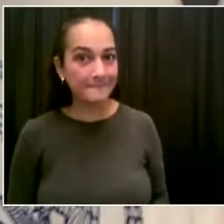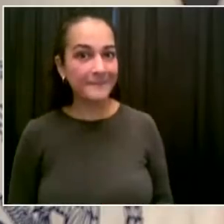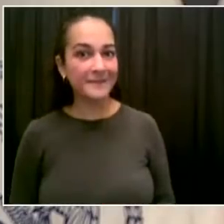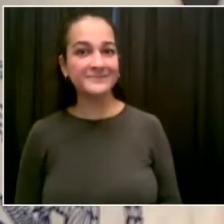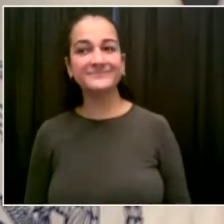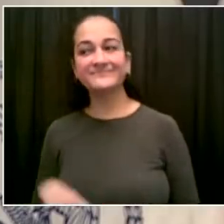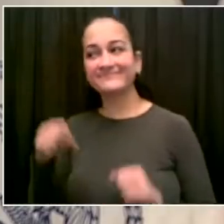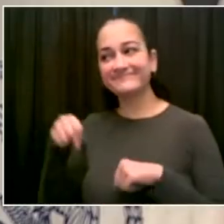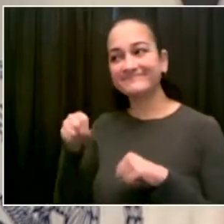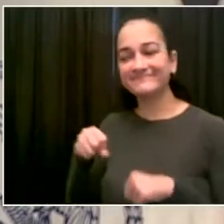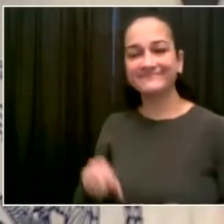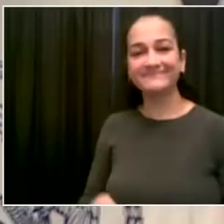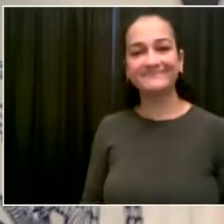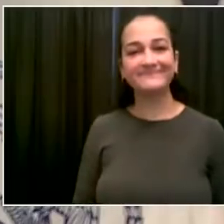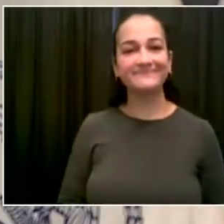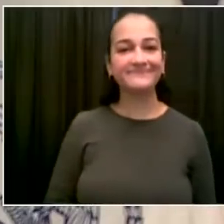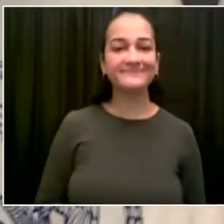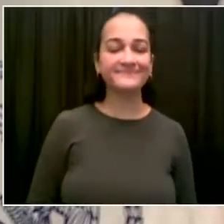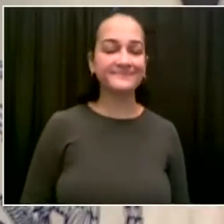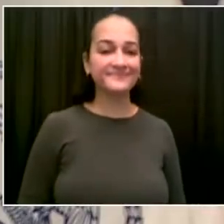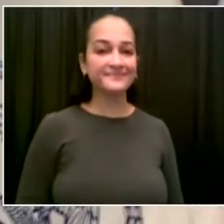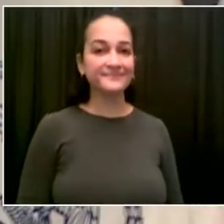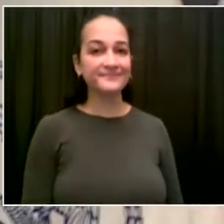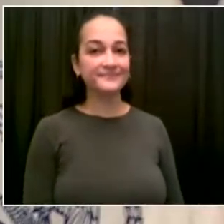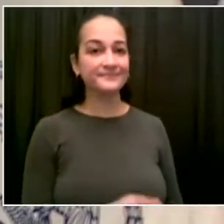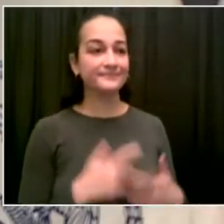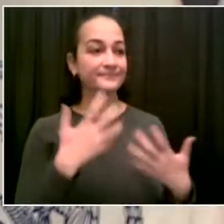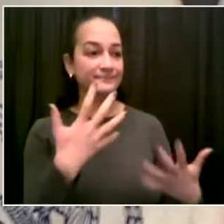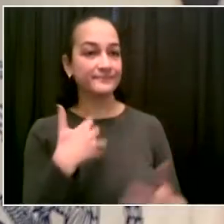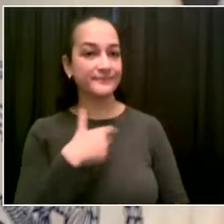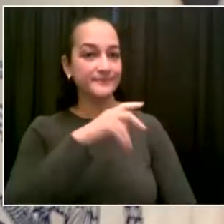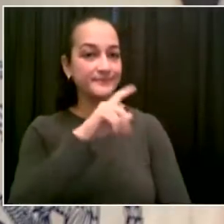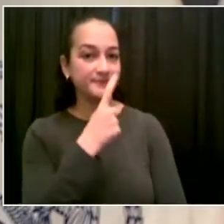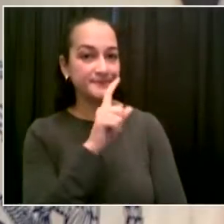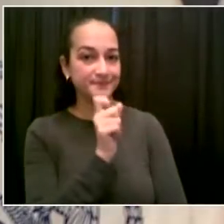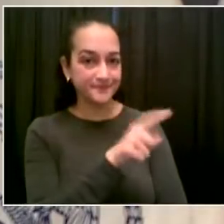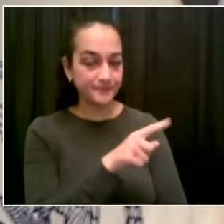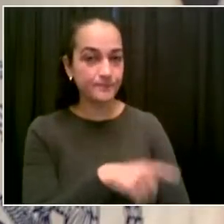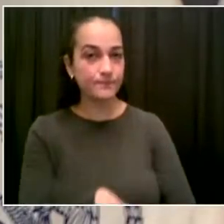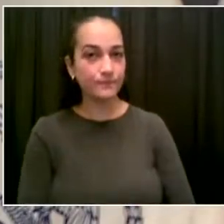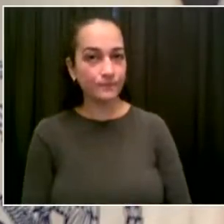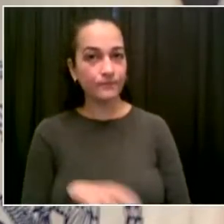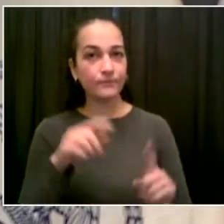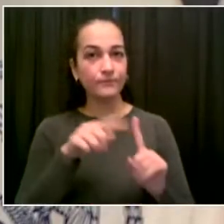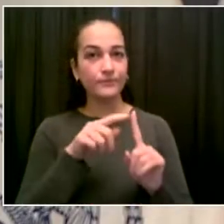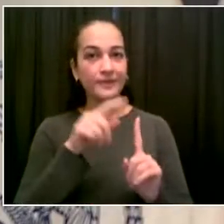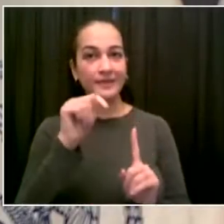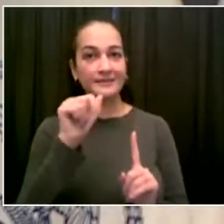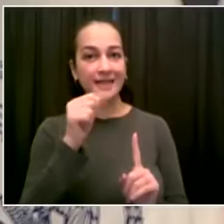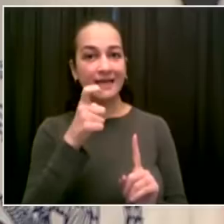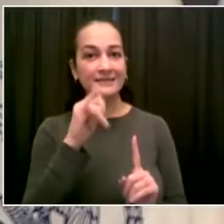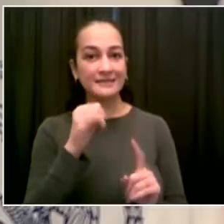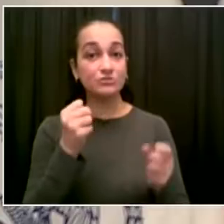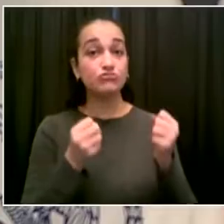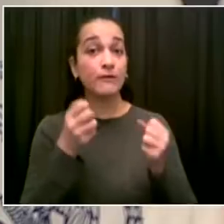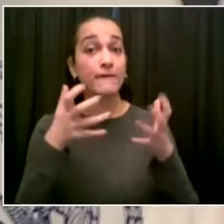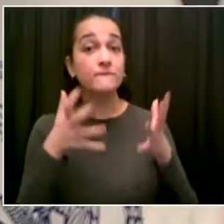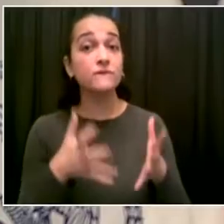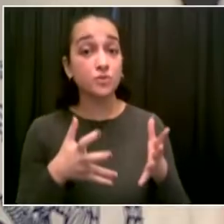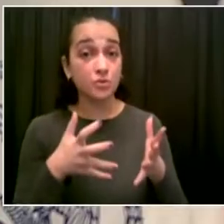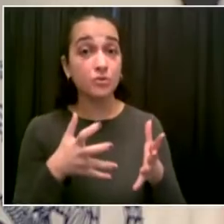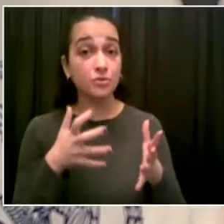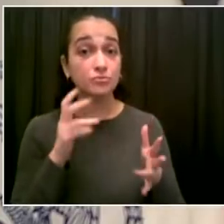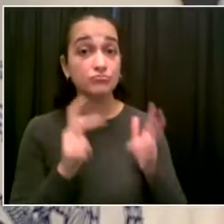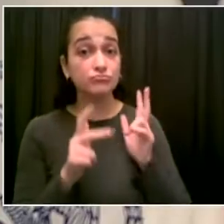the taxi drivers' hunger strike, which is going to be starting today, just a few hundred